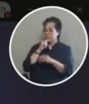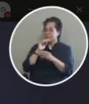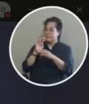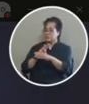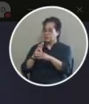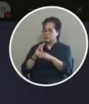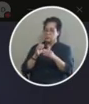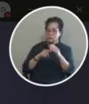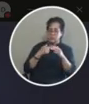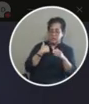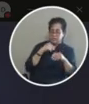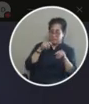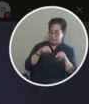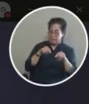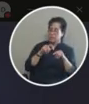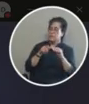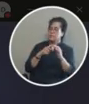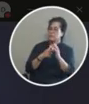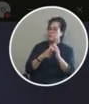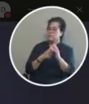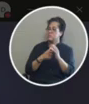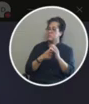we have here is a gross